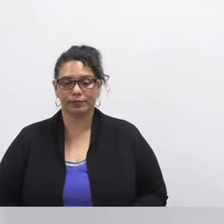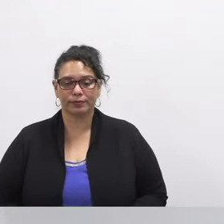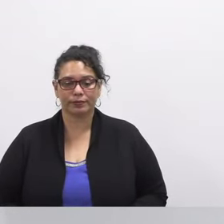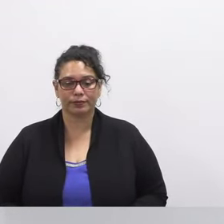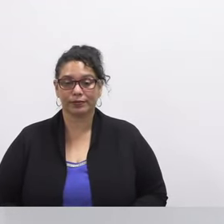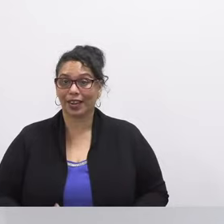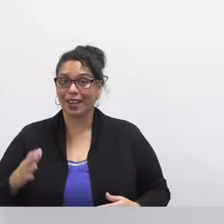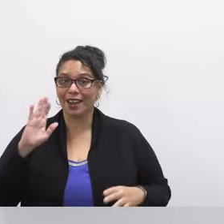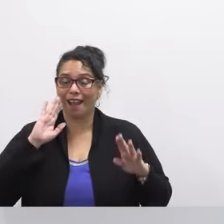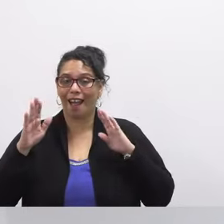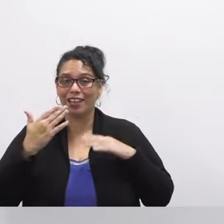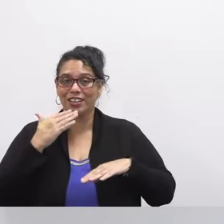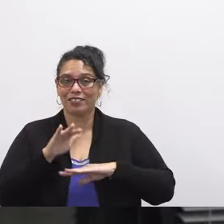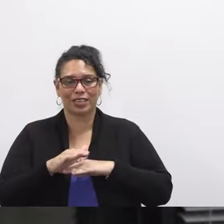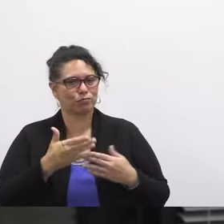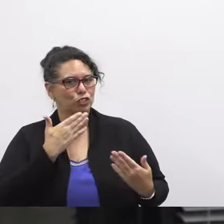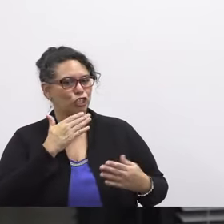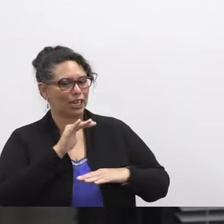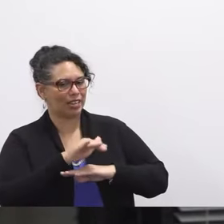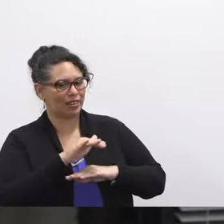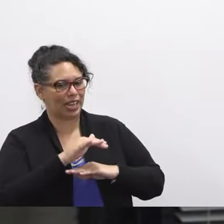Hi, good evening. Good evening.